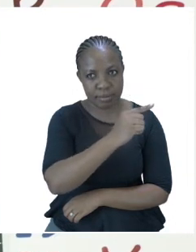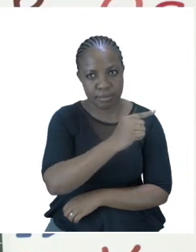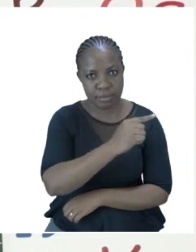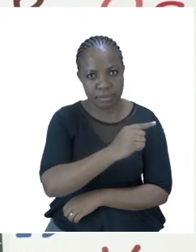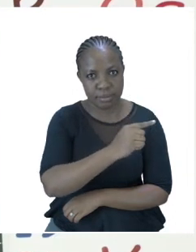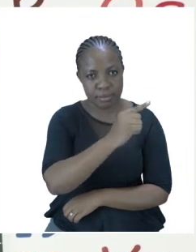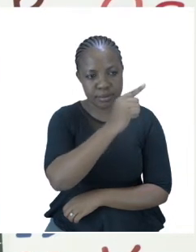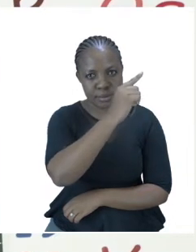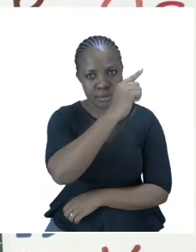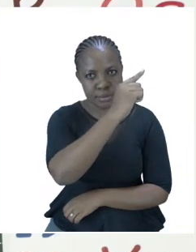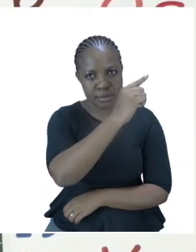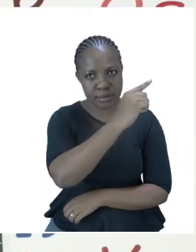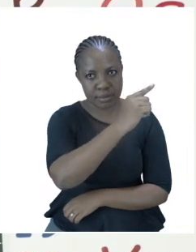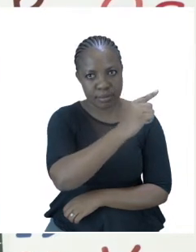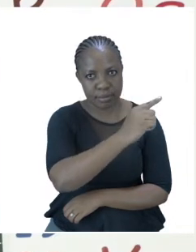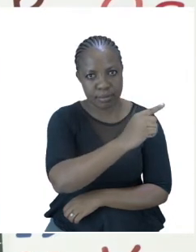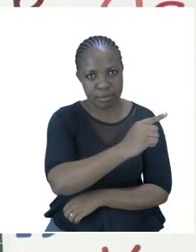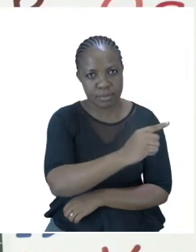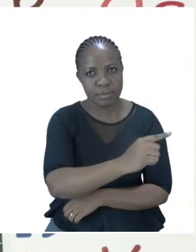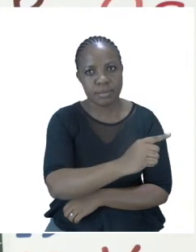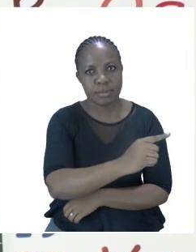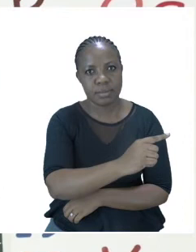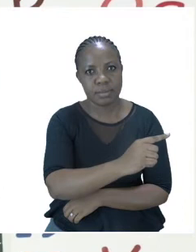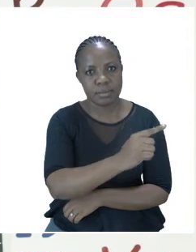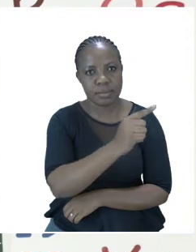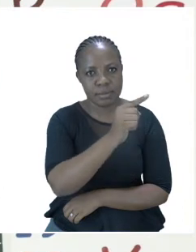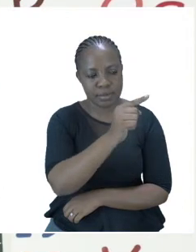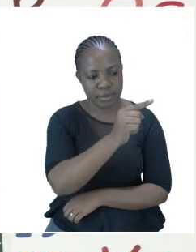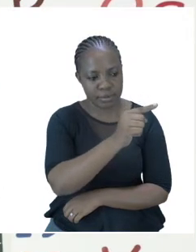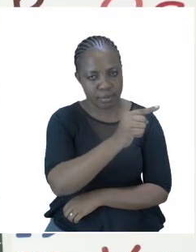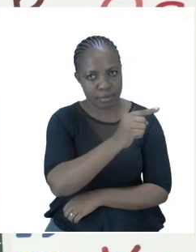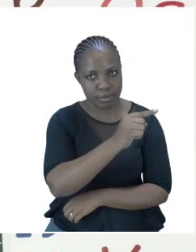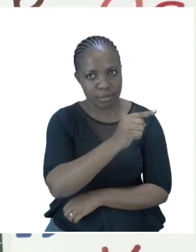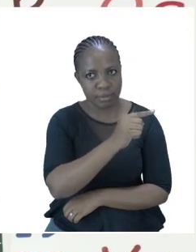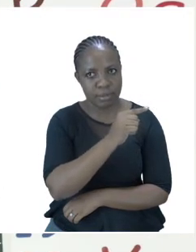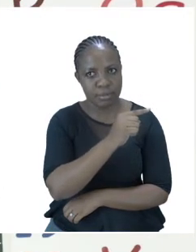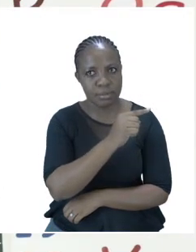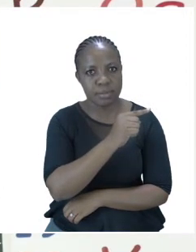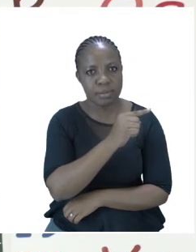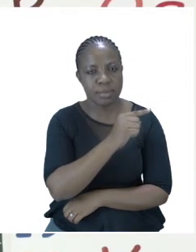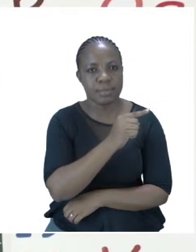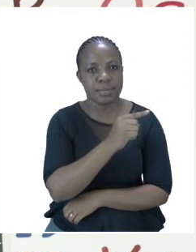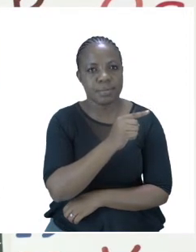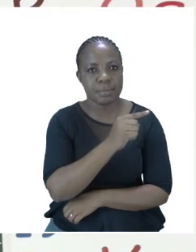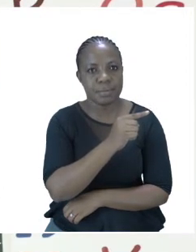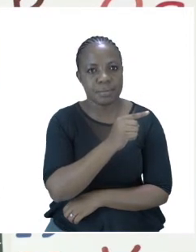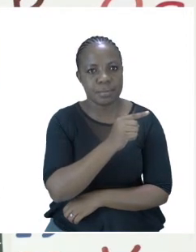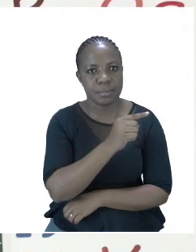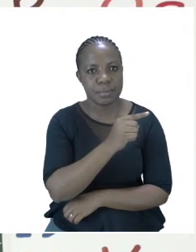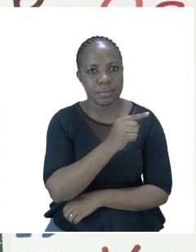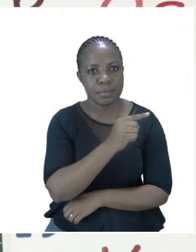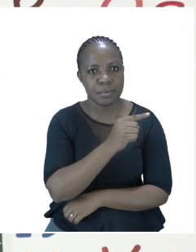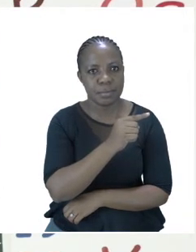down and then down and across. This